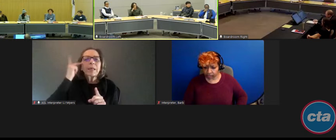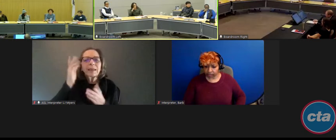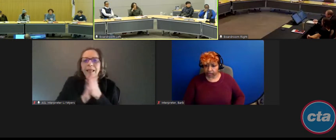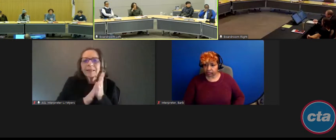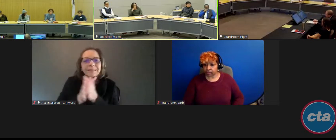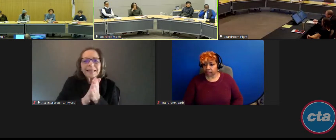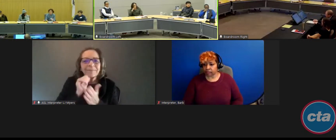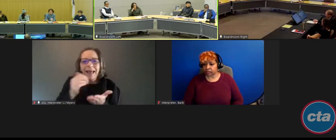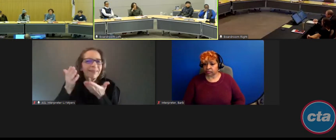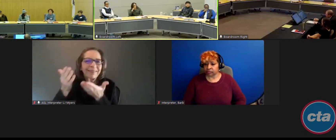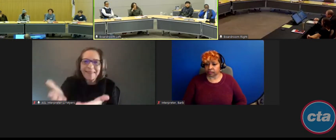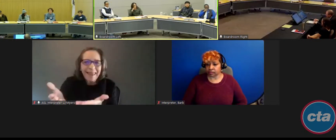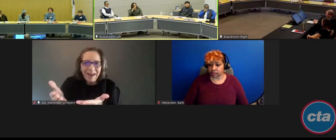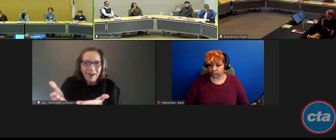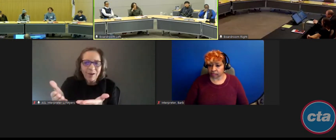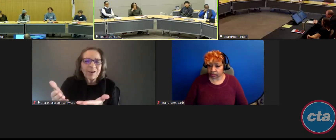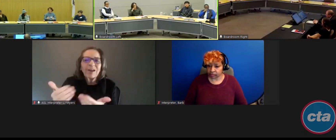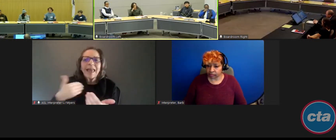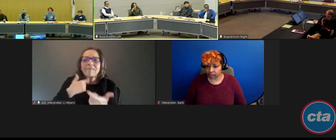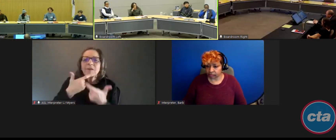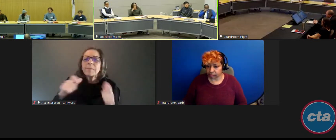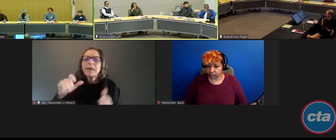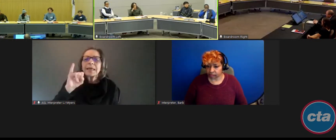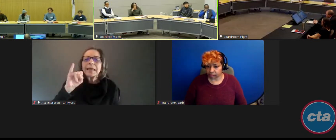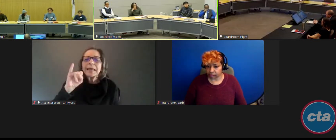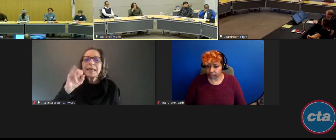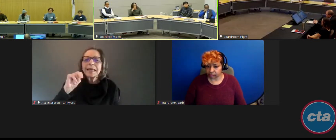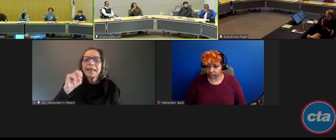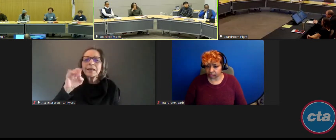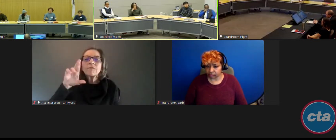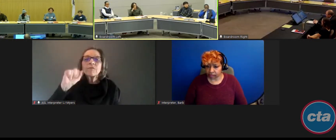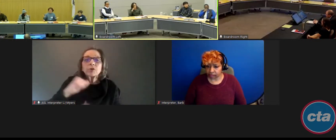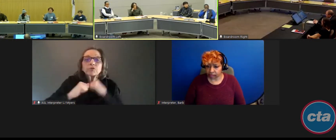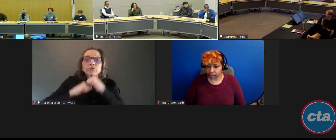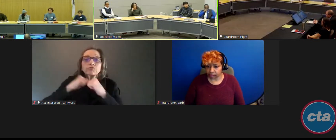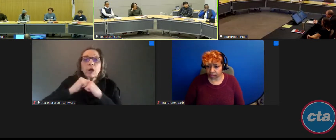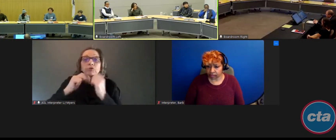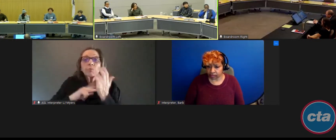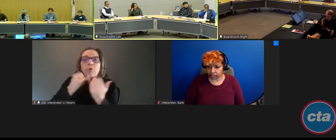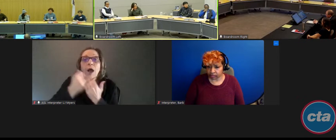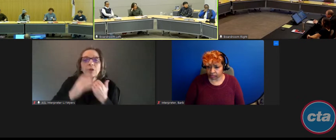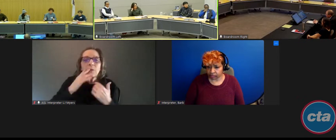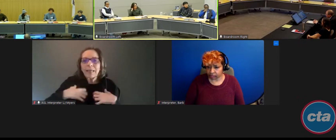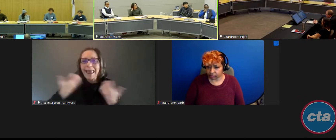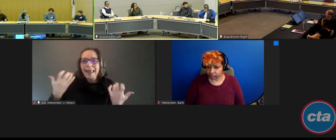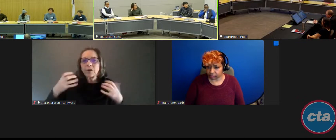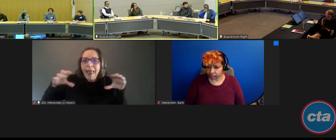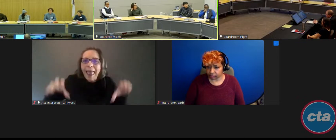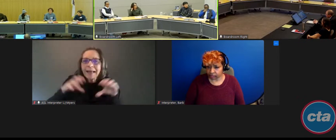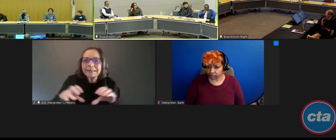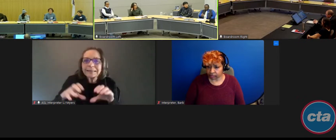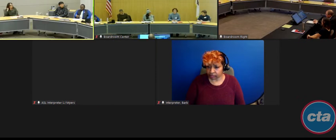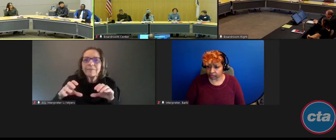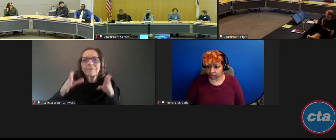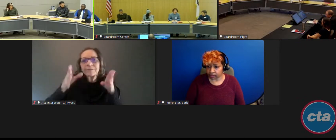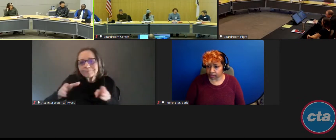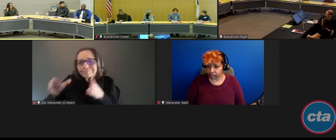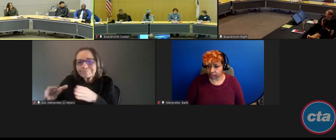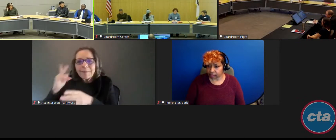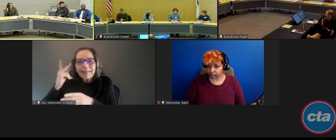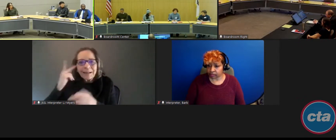there to have a big infrastructure project that's going to anger active constituents. I mean, I know that was a big